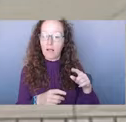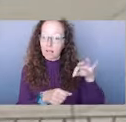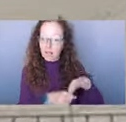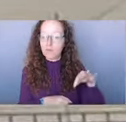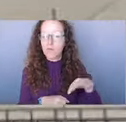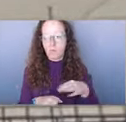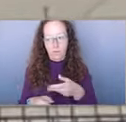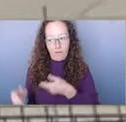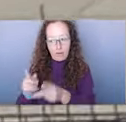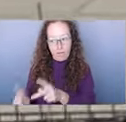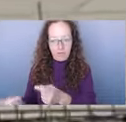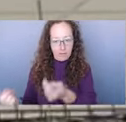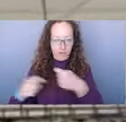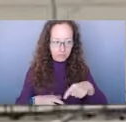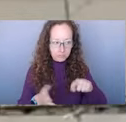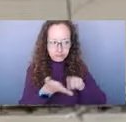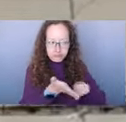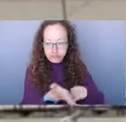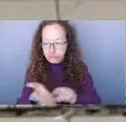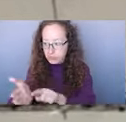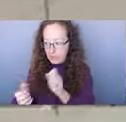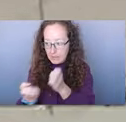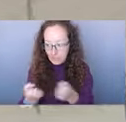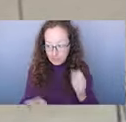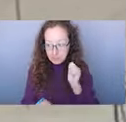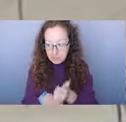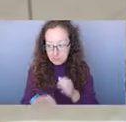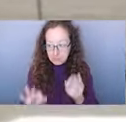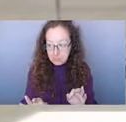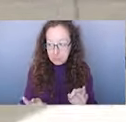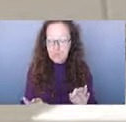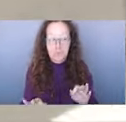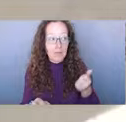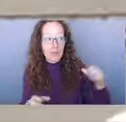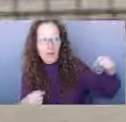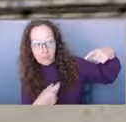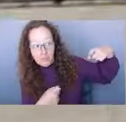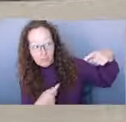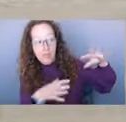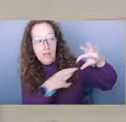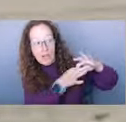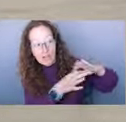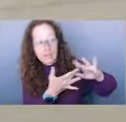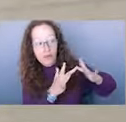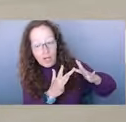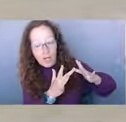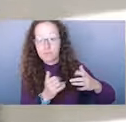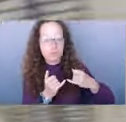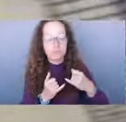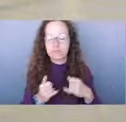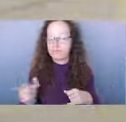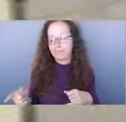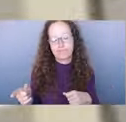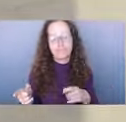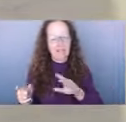our equipment correctly and identify if there was any connections to the internet, and they found that there were none. I do want to show you this blue